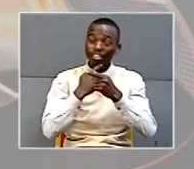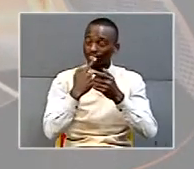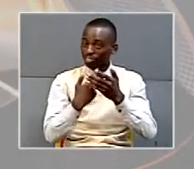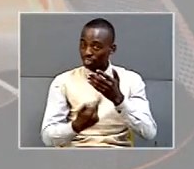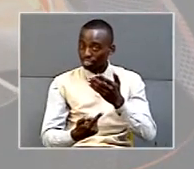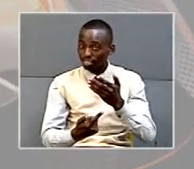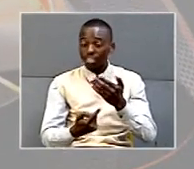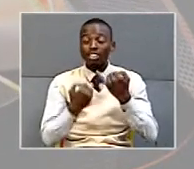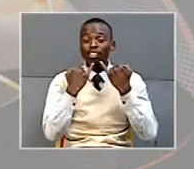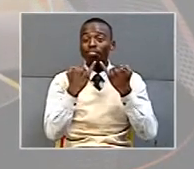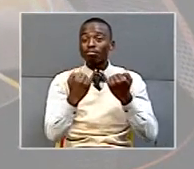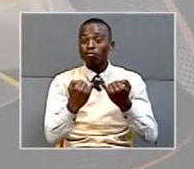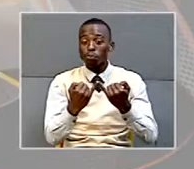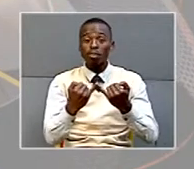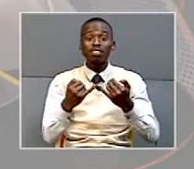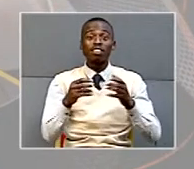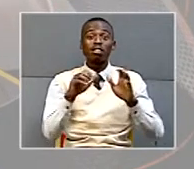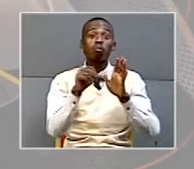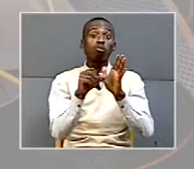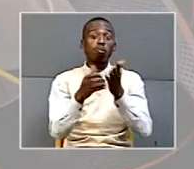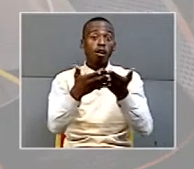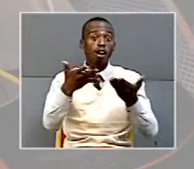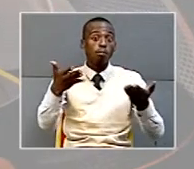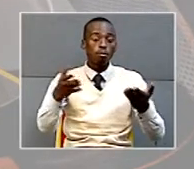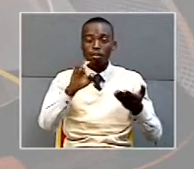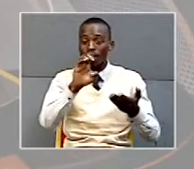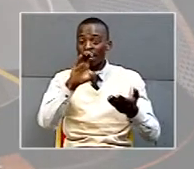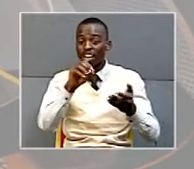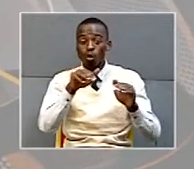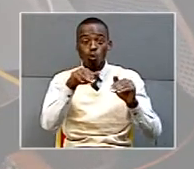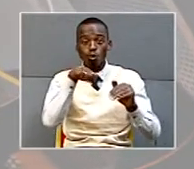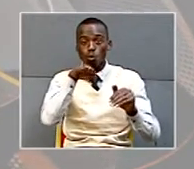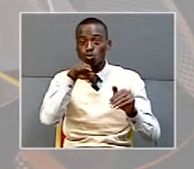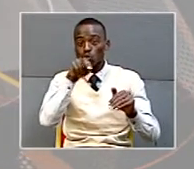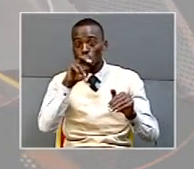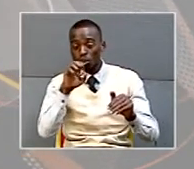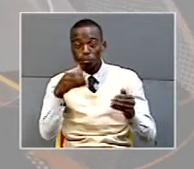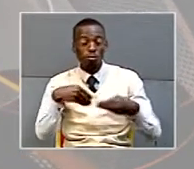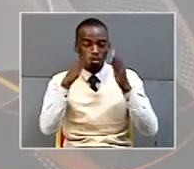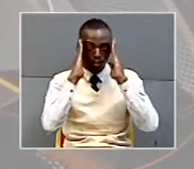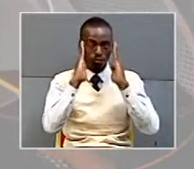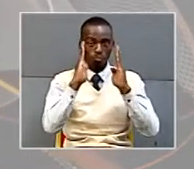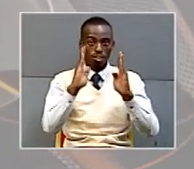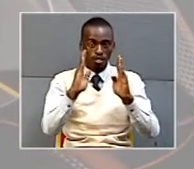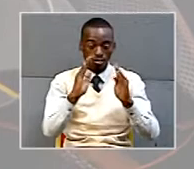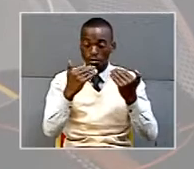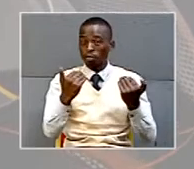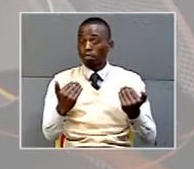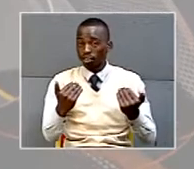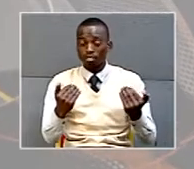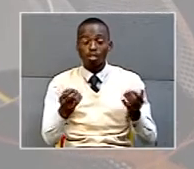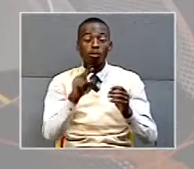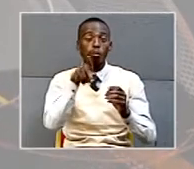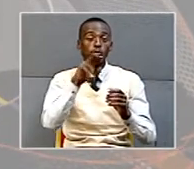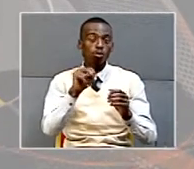Kasonga, says given the magnitude of the problem, ecosystem zones need to be given attention as they are prone